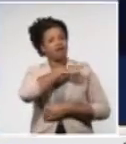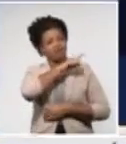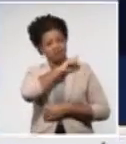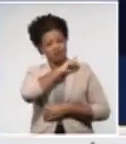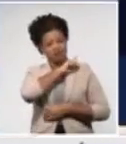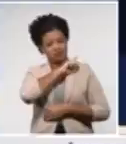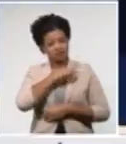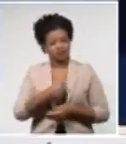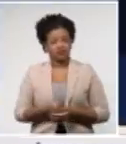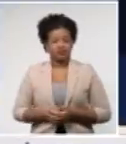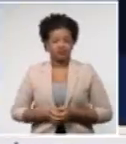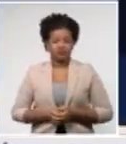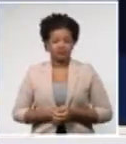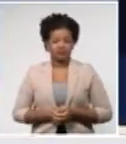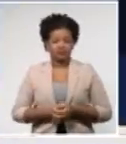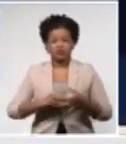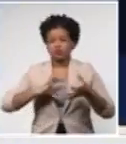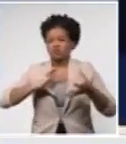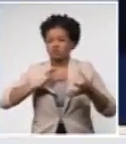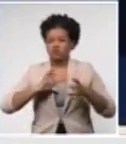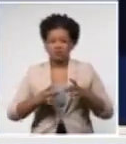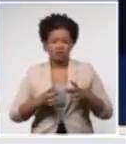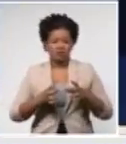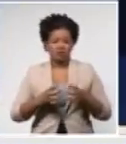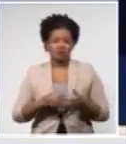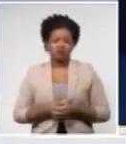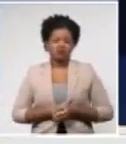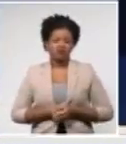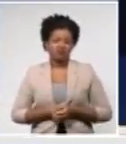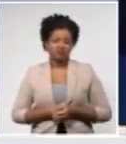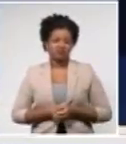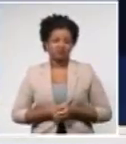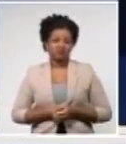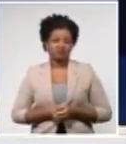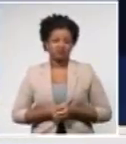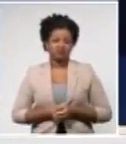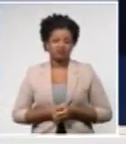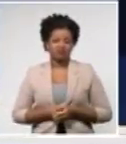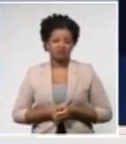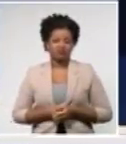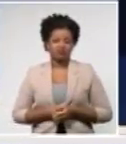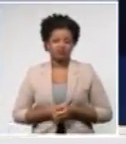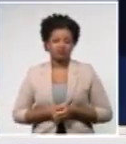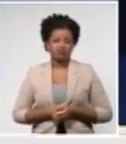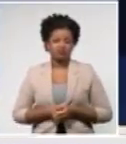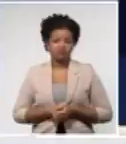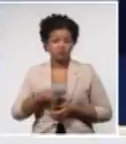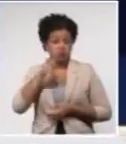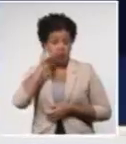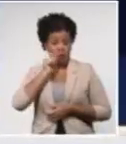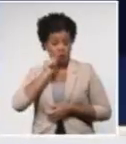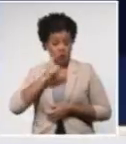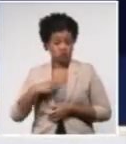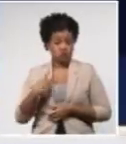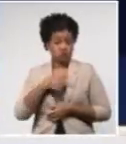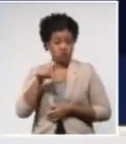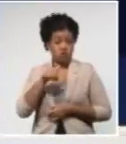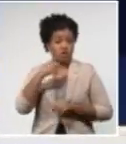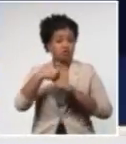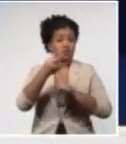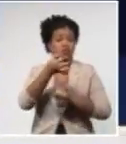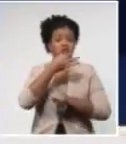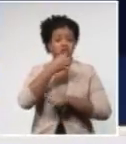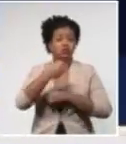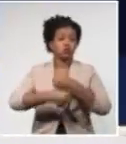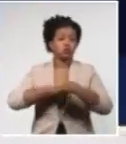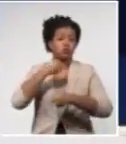with a group of complications. This patient was even treated with convalescent